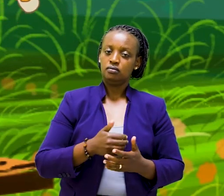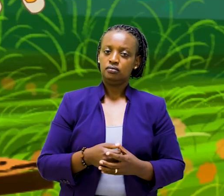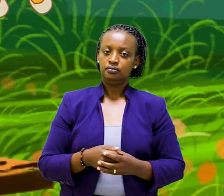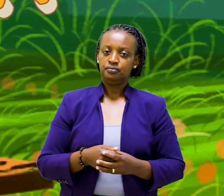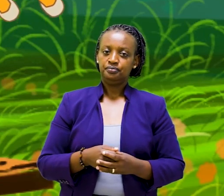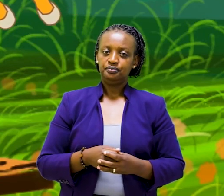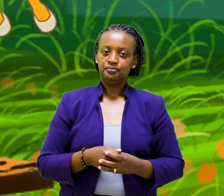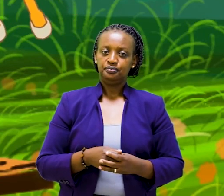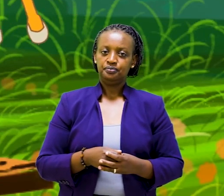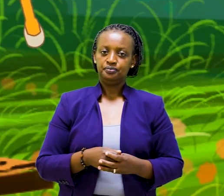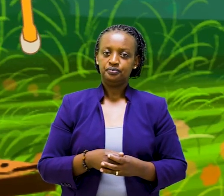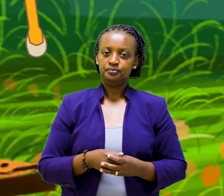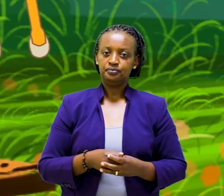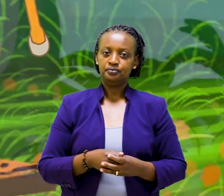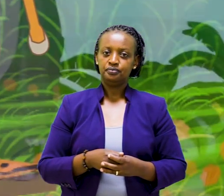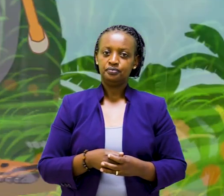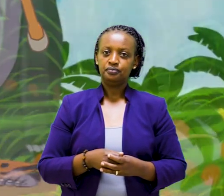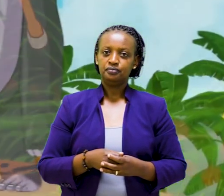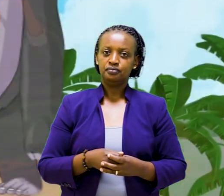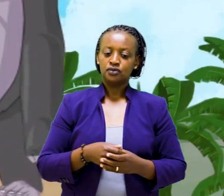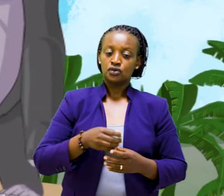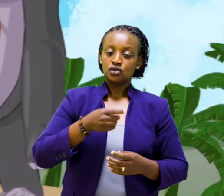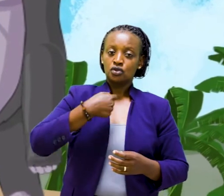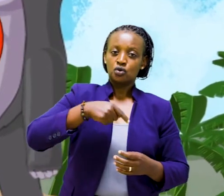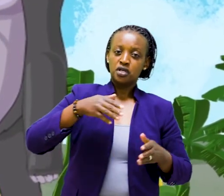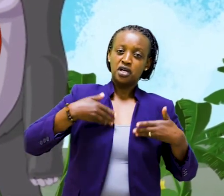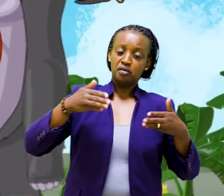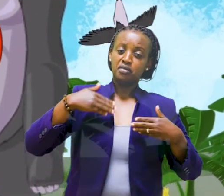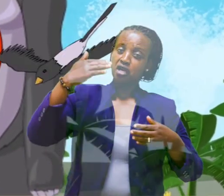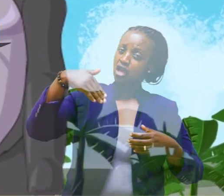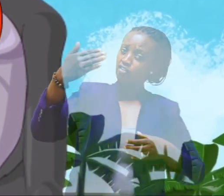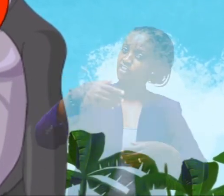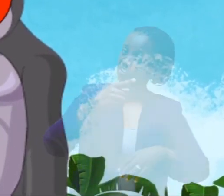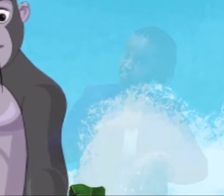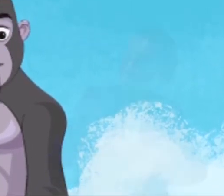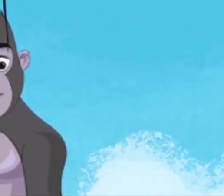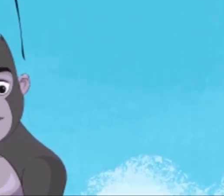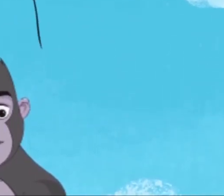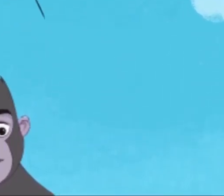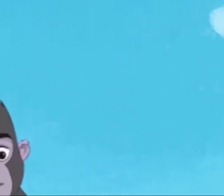We are happy every time.